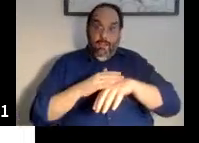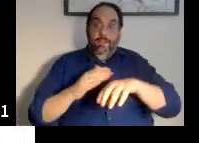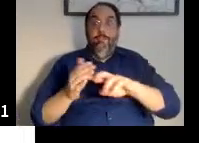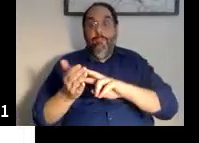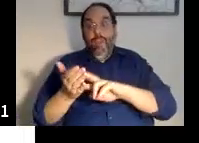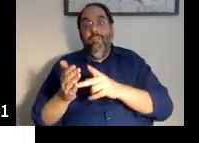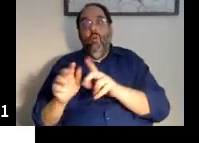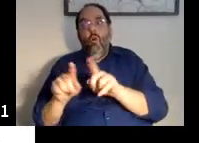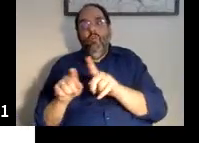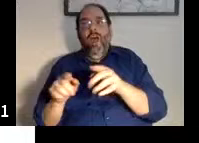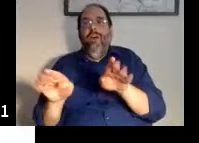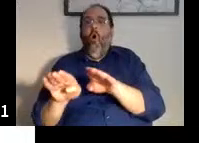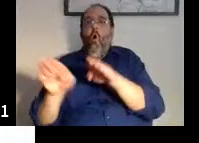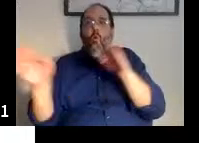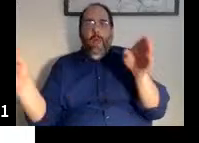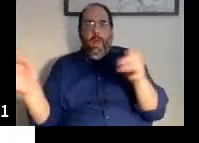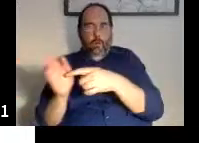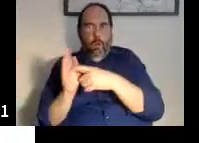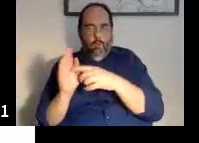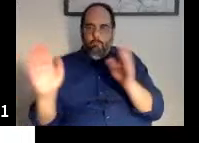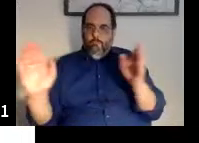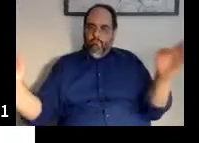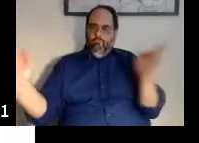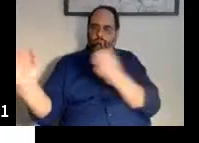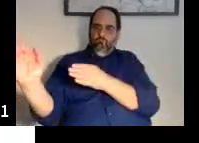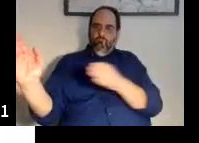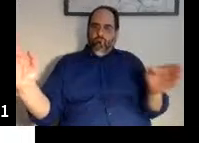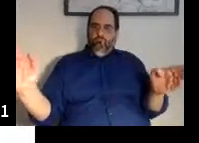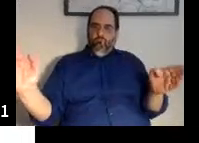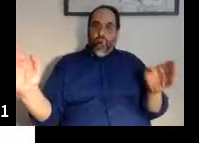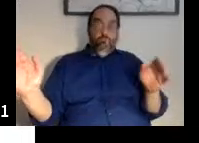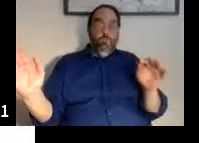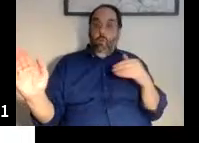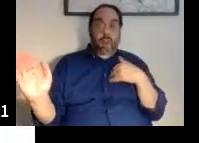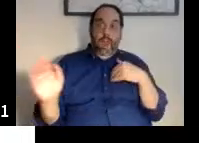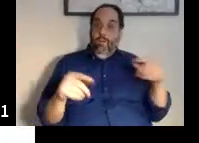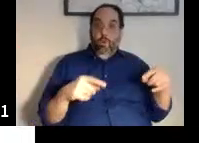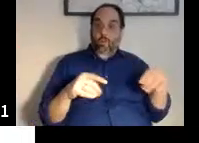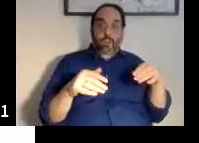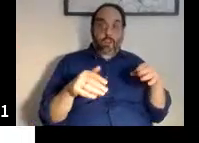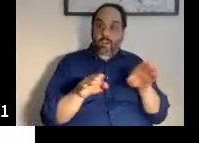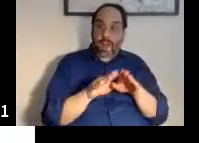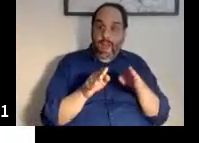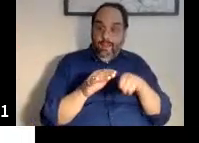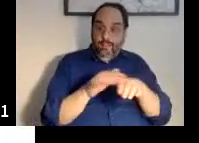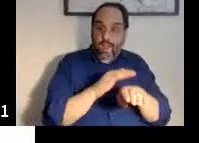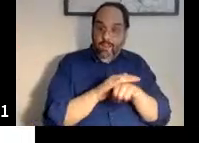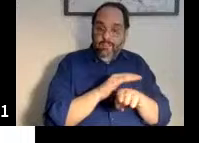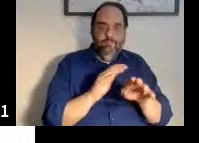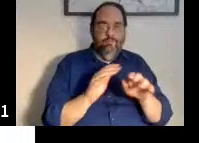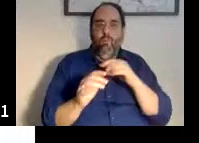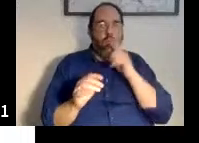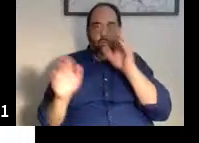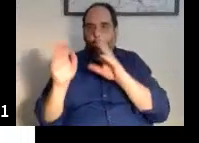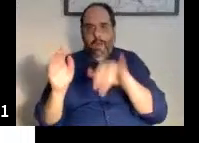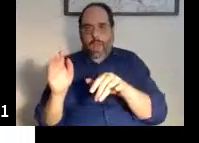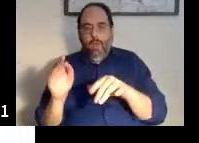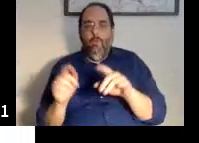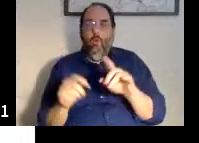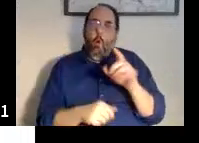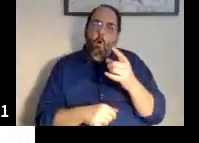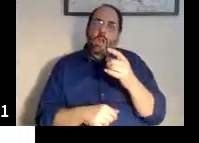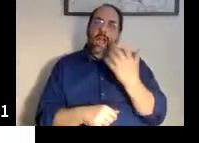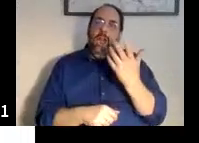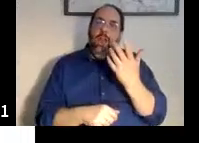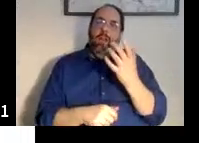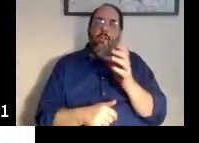requirement. If you don't have wheelchair access, you don't have an openings requirement. So this is only along those areas.